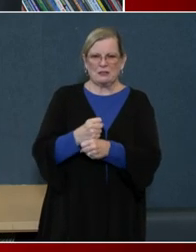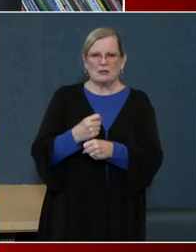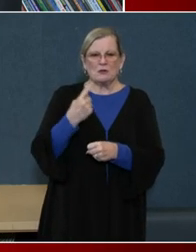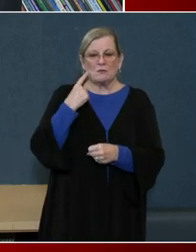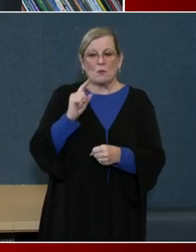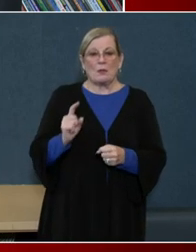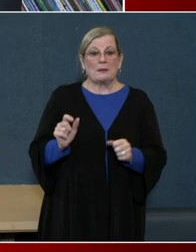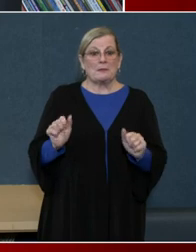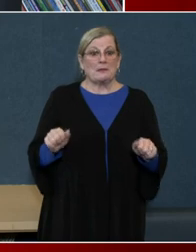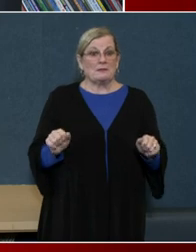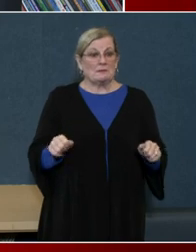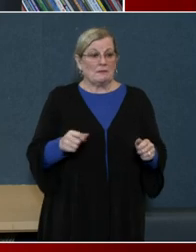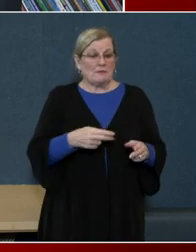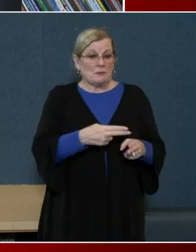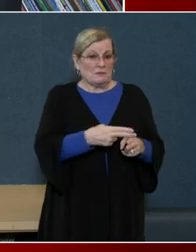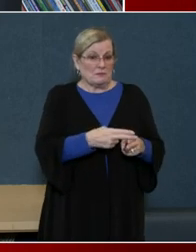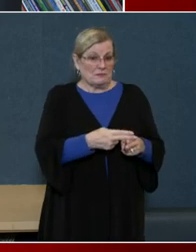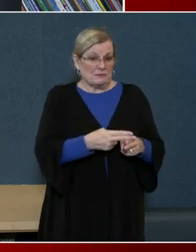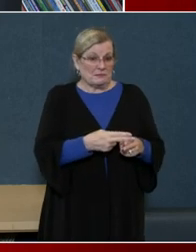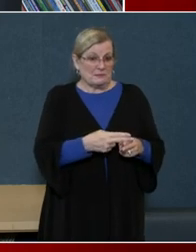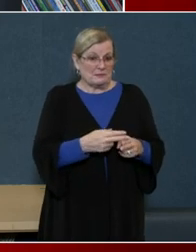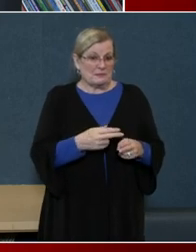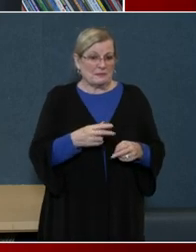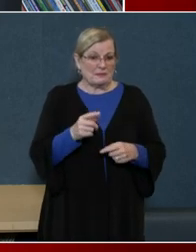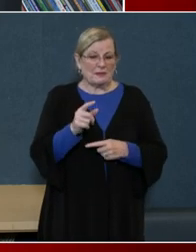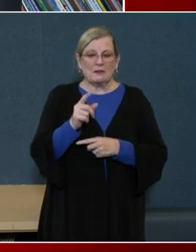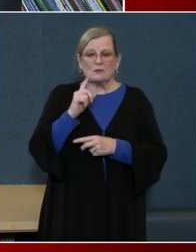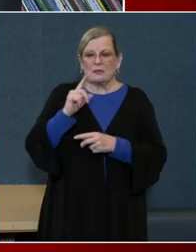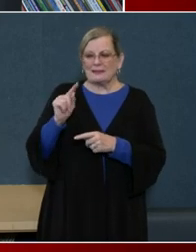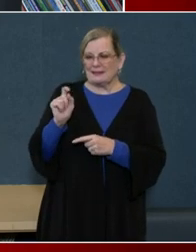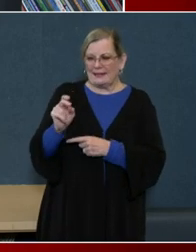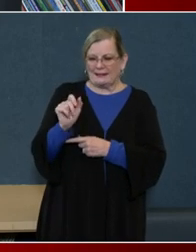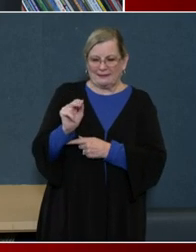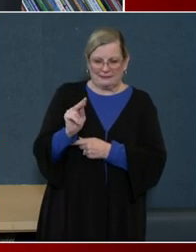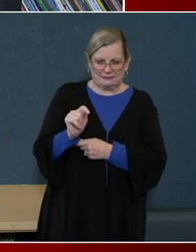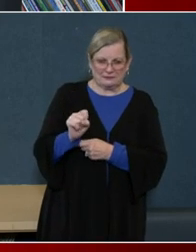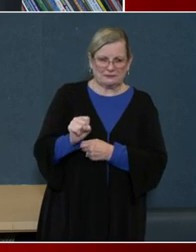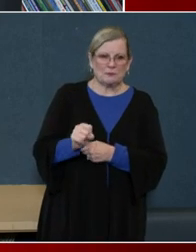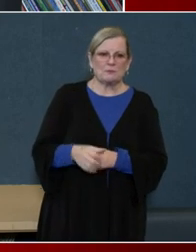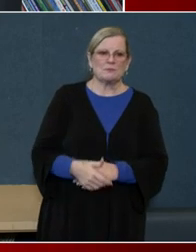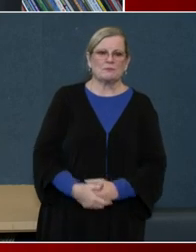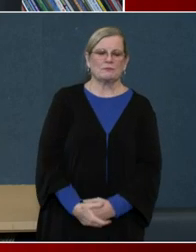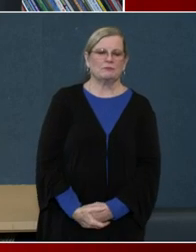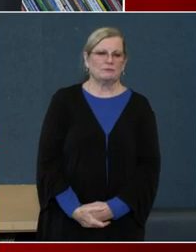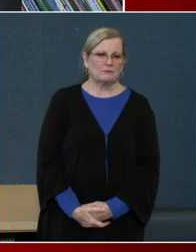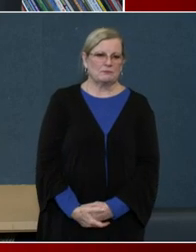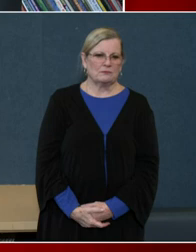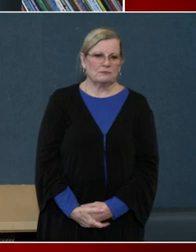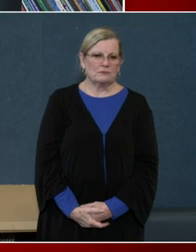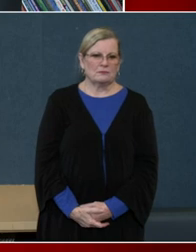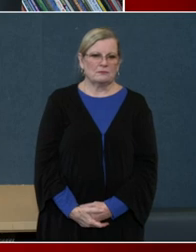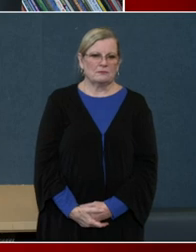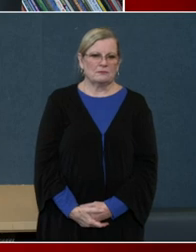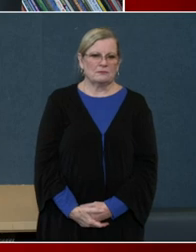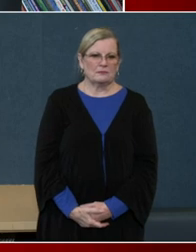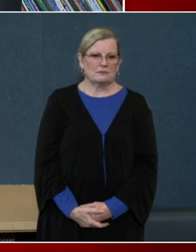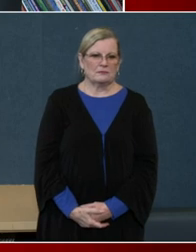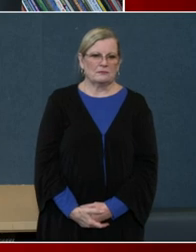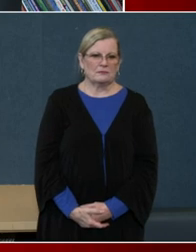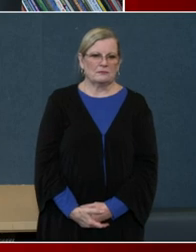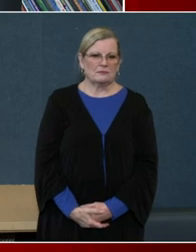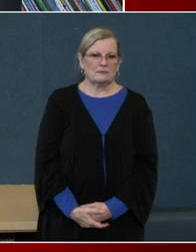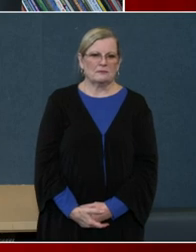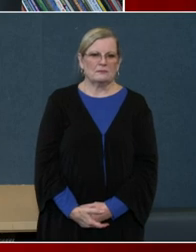history older than 3 years, urging that the Superior Court increase the filing fees for evictions,